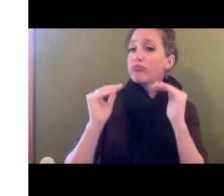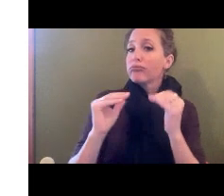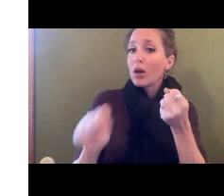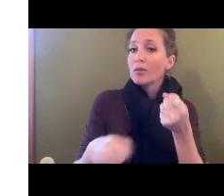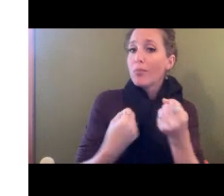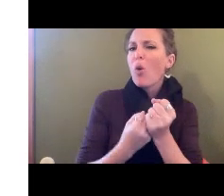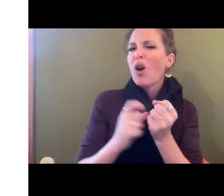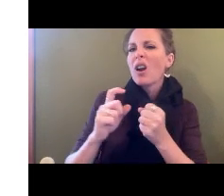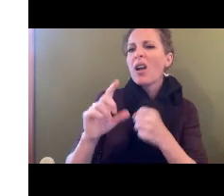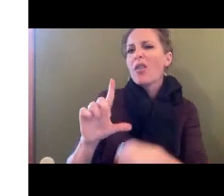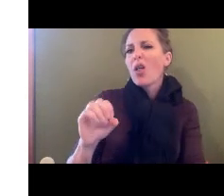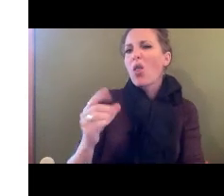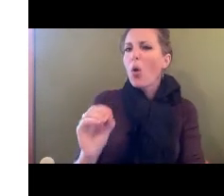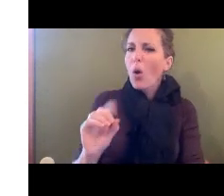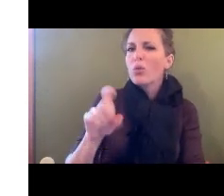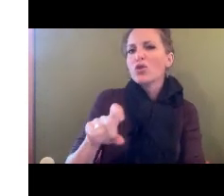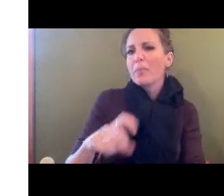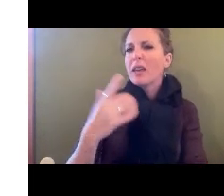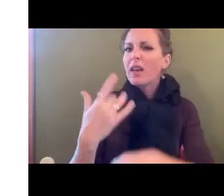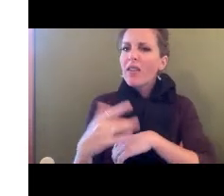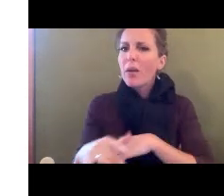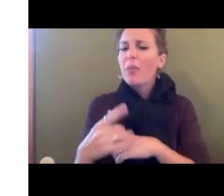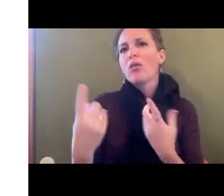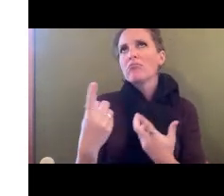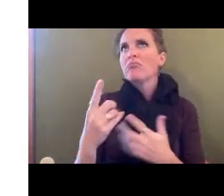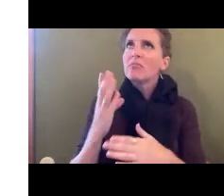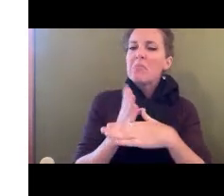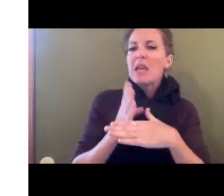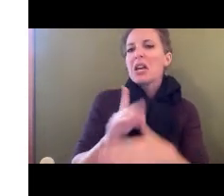available probably midway through 2025.